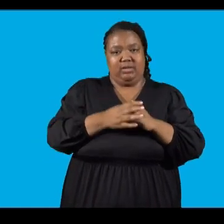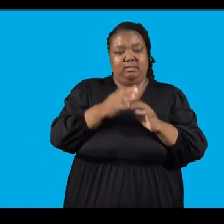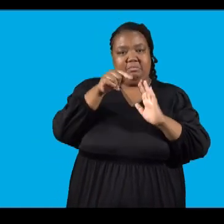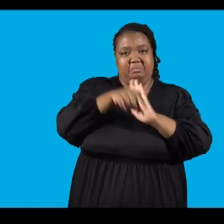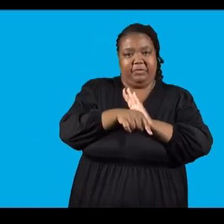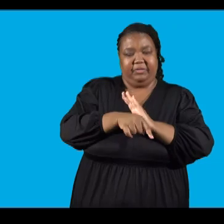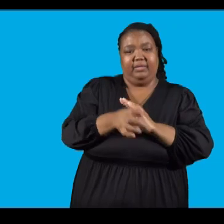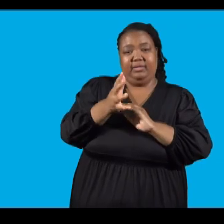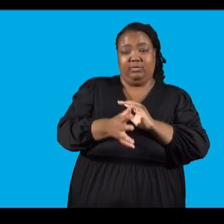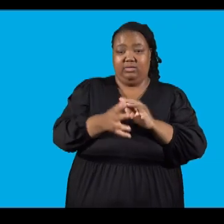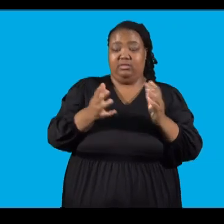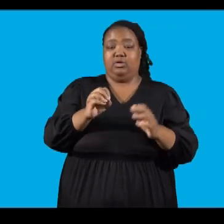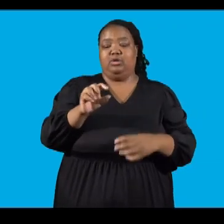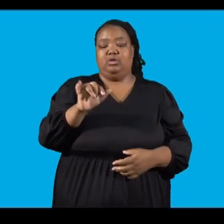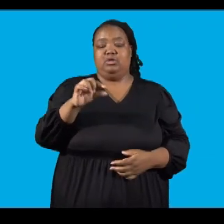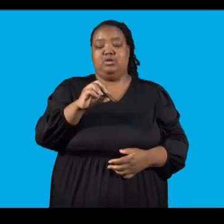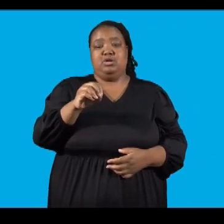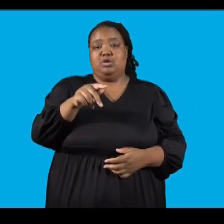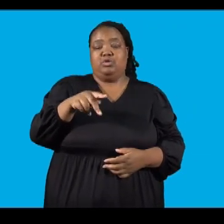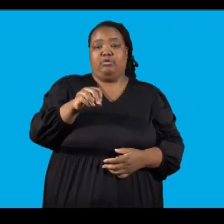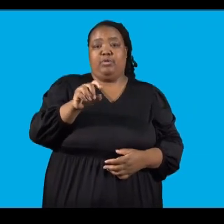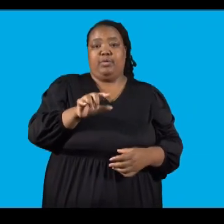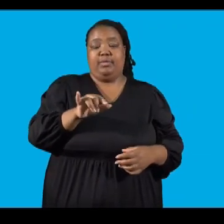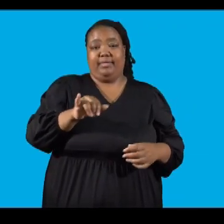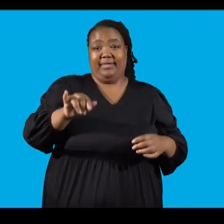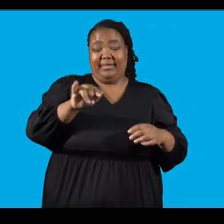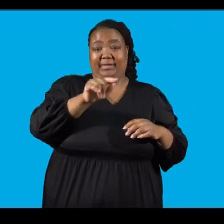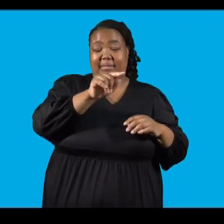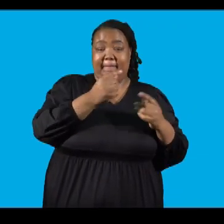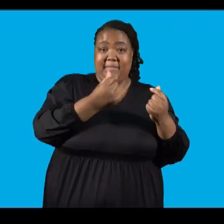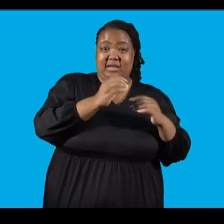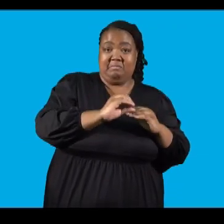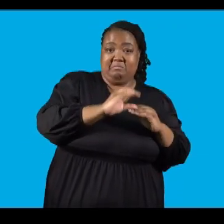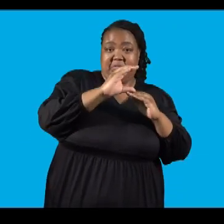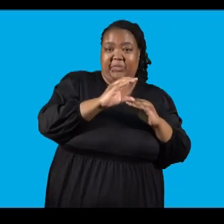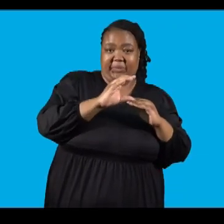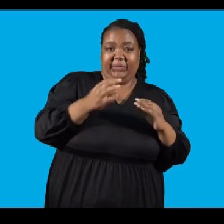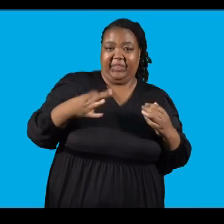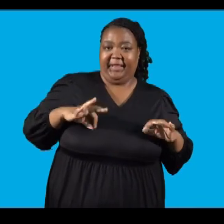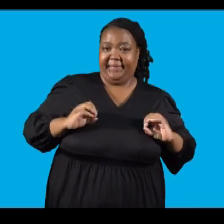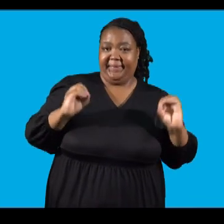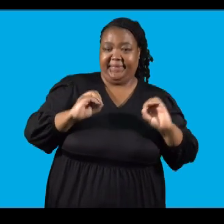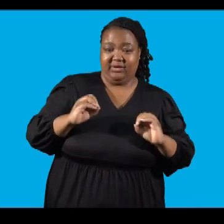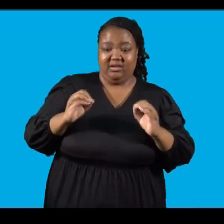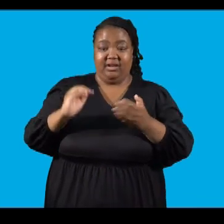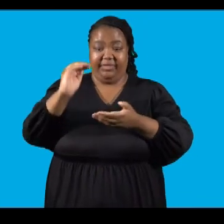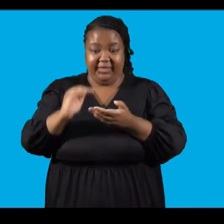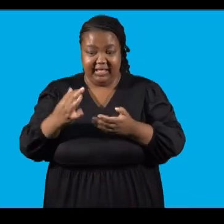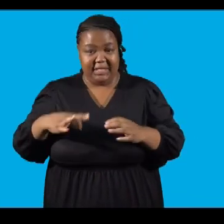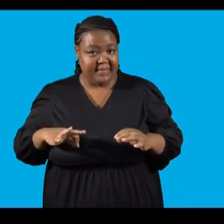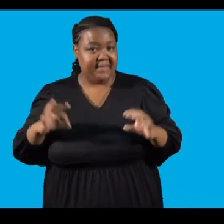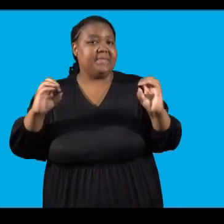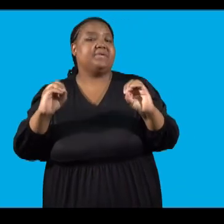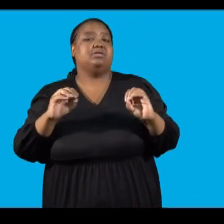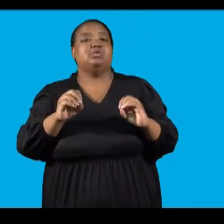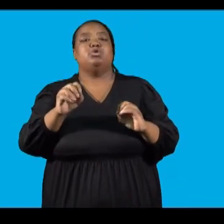the oligopolist has no incentive to increase the price. The oligopolist has no incentive to decrease the price. The only